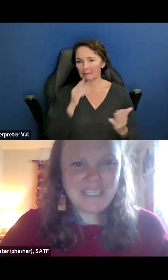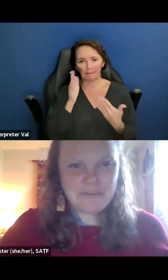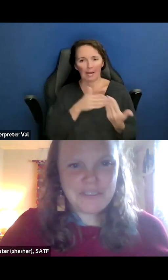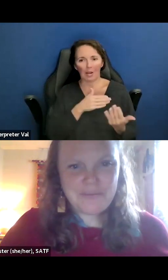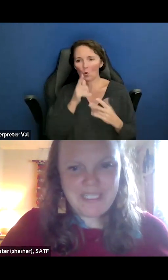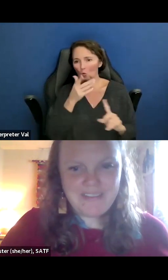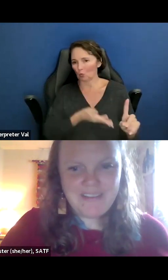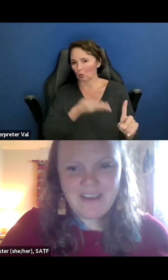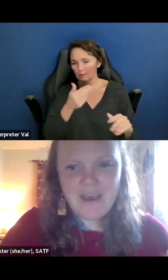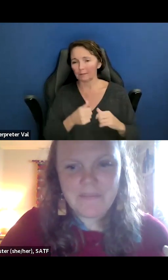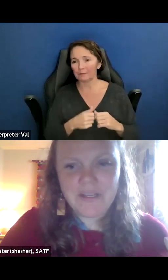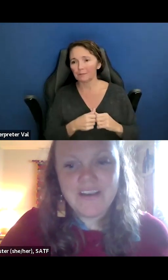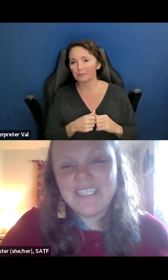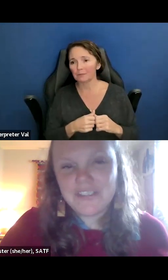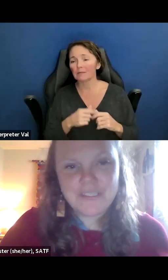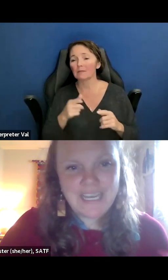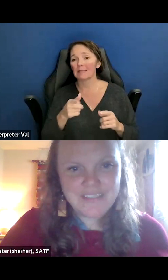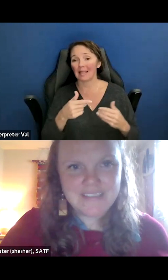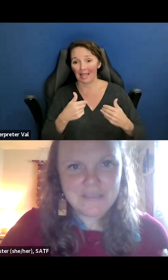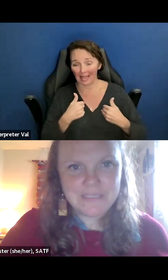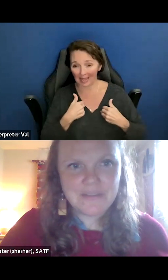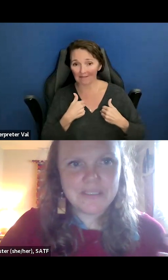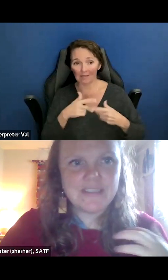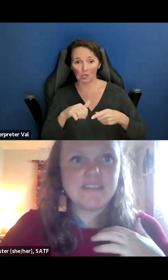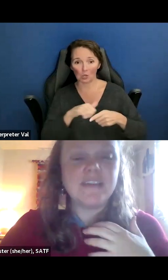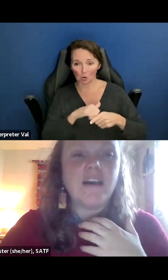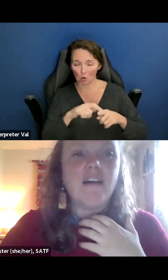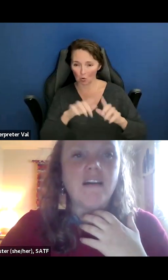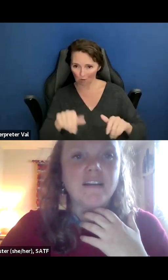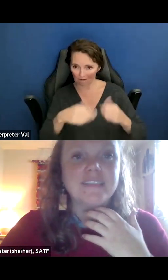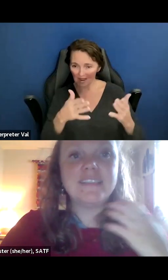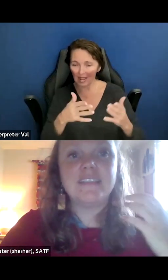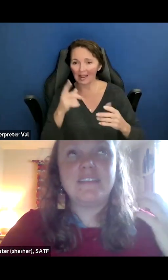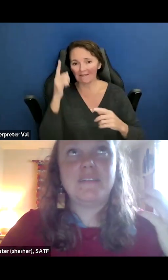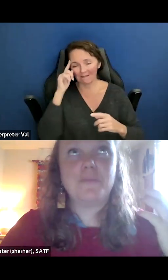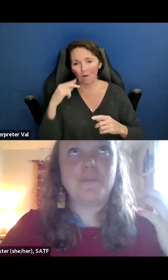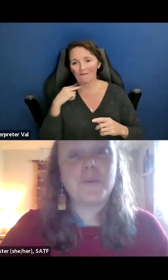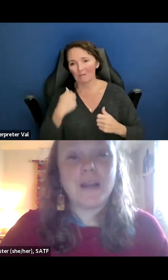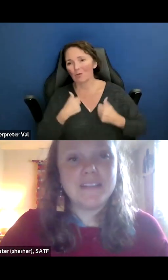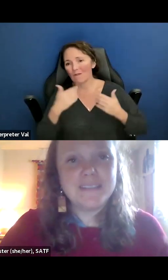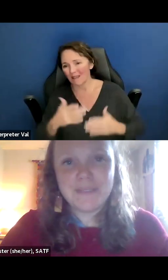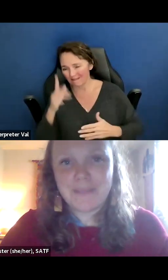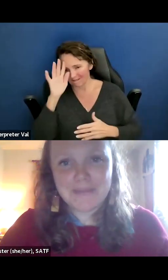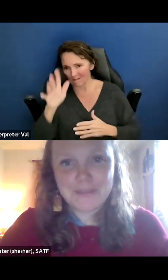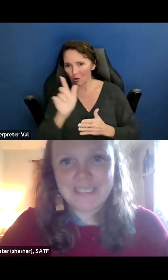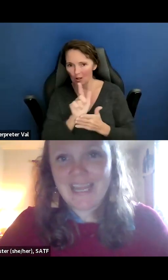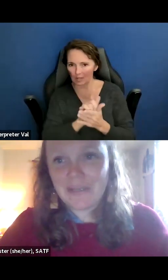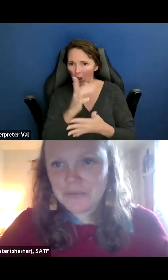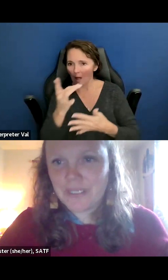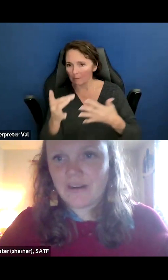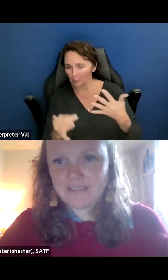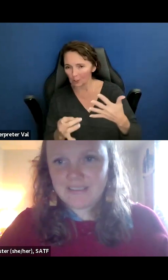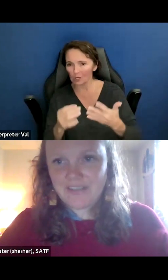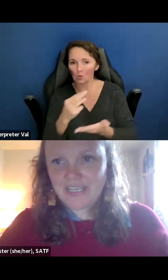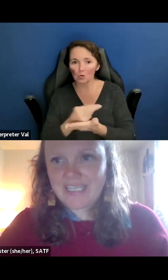how the language is written. Confidential advocacy resources are required to be available to